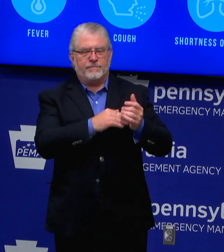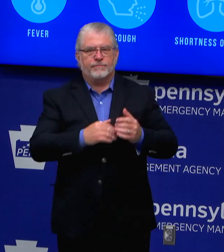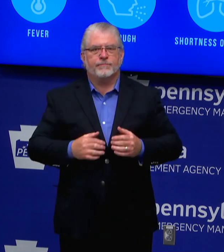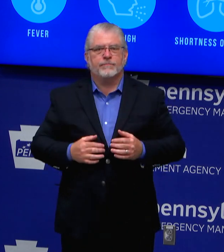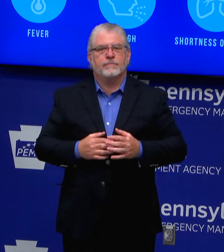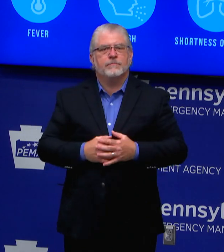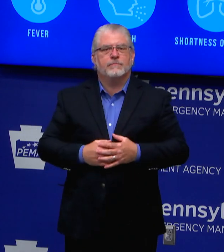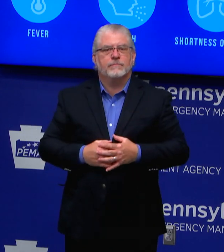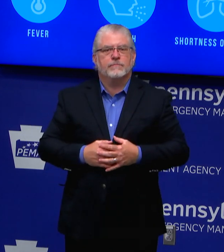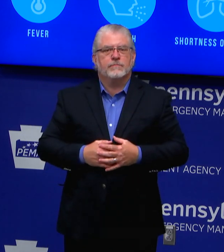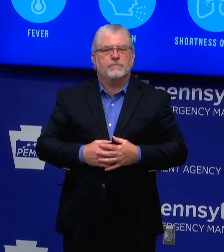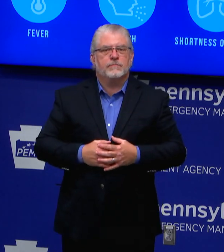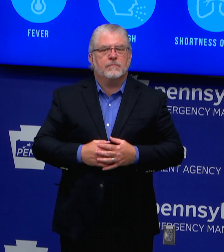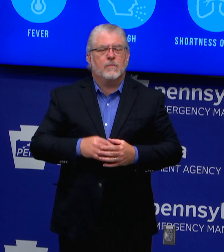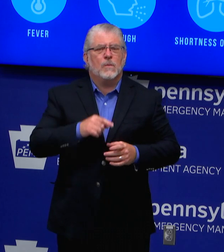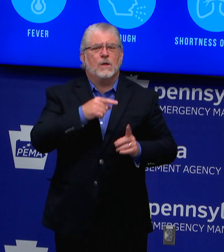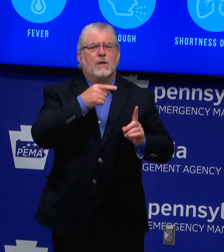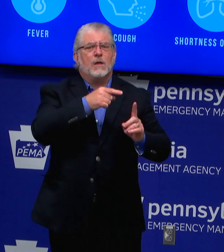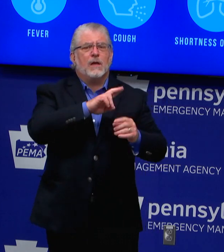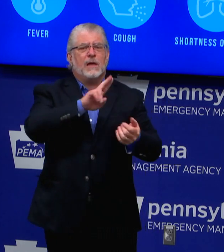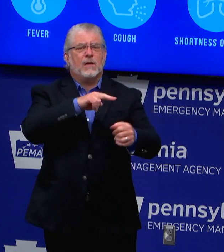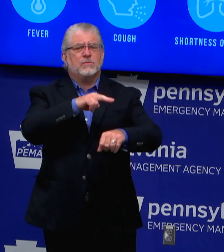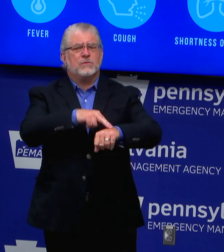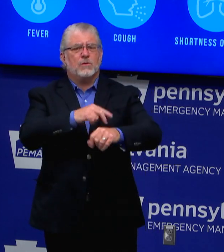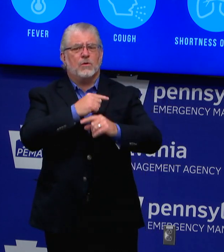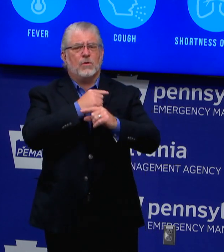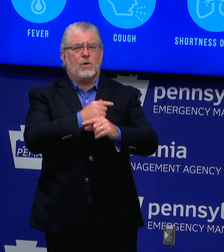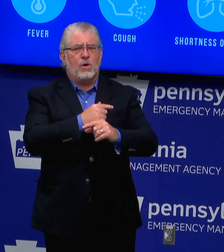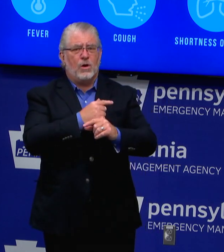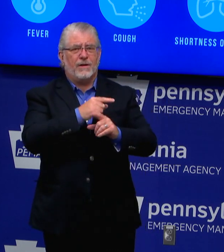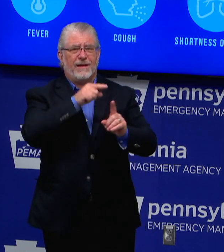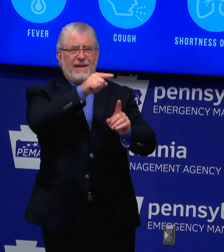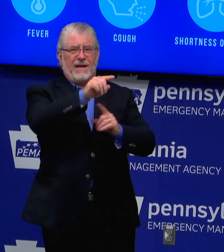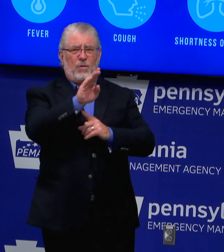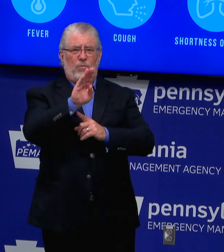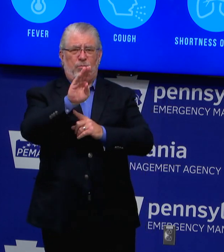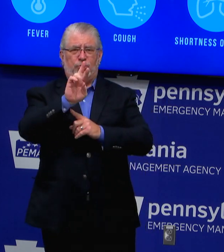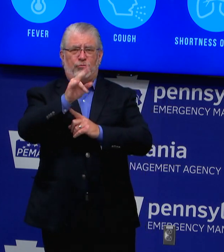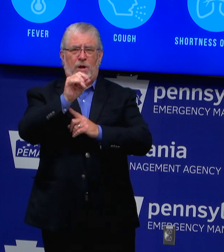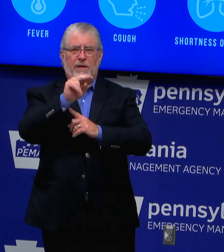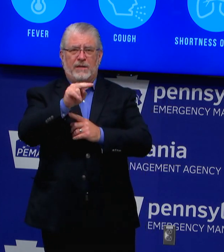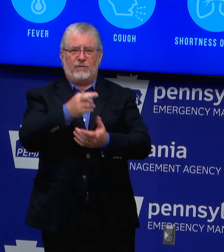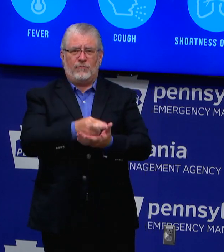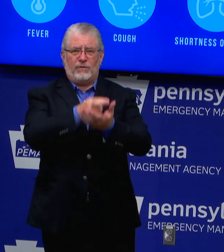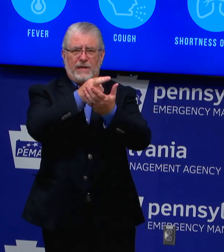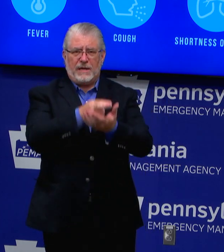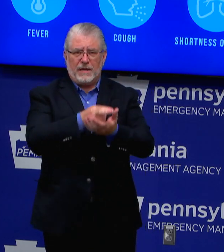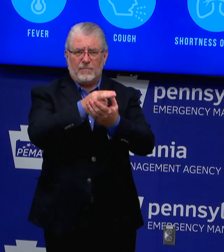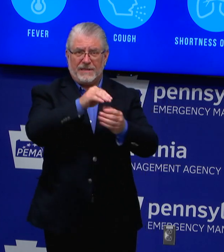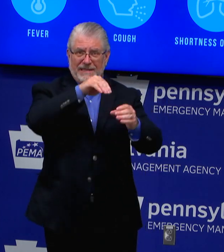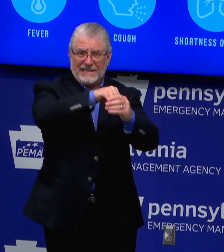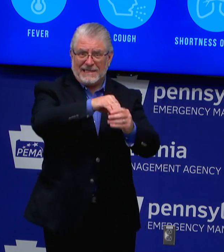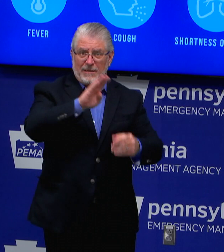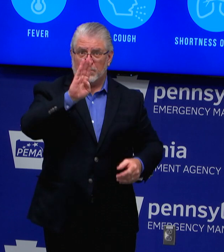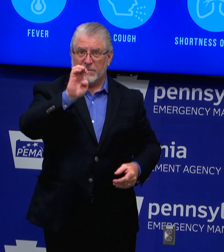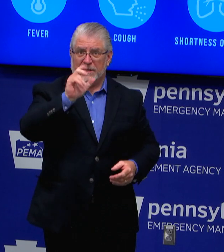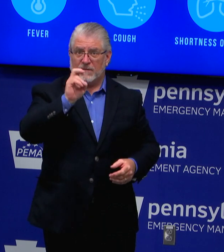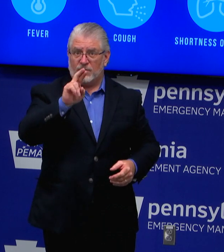Guard's response at Brighton Rehab in Beaver County? Do they think they'll need to extend their time there?